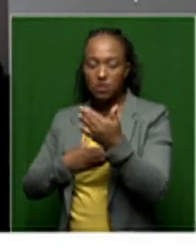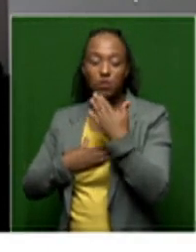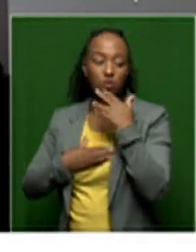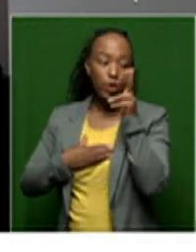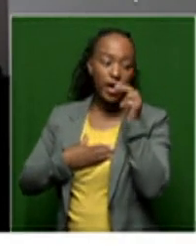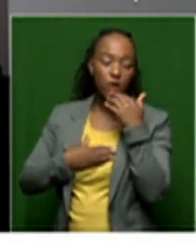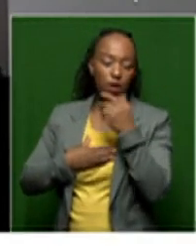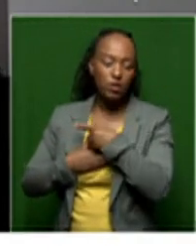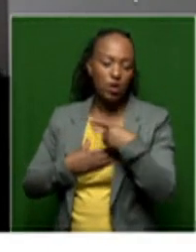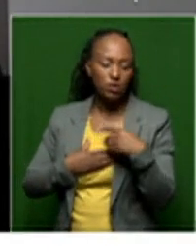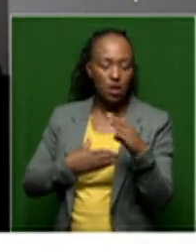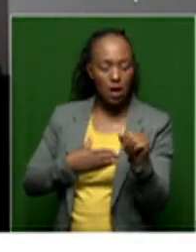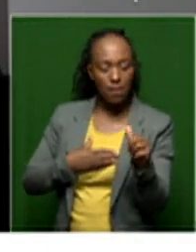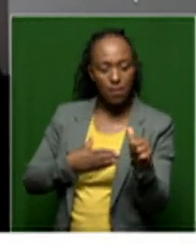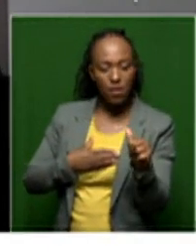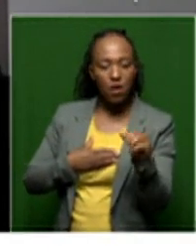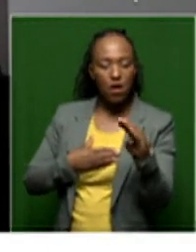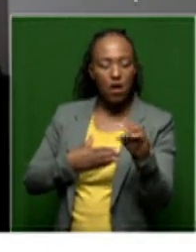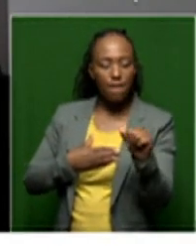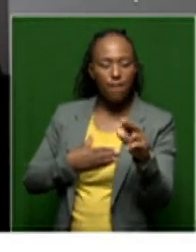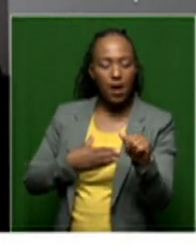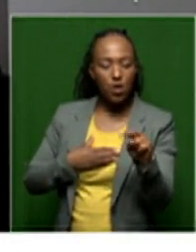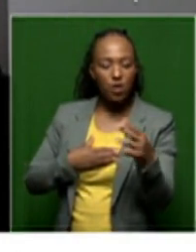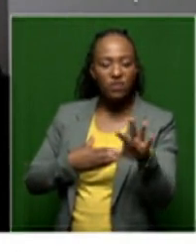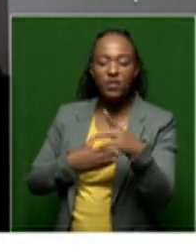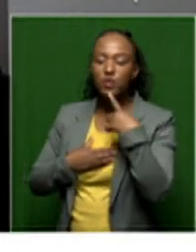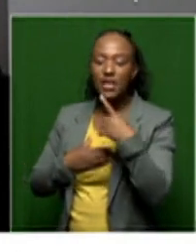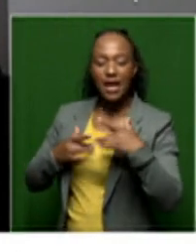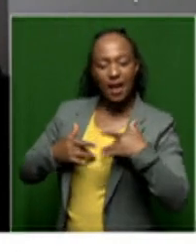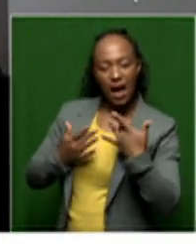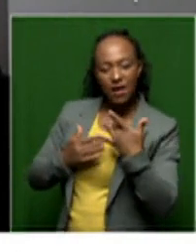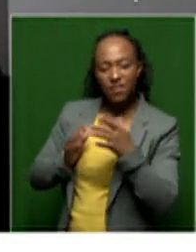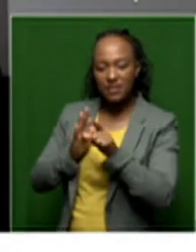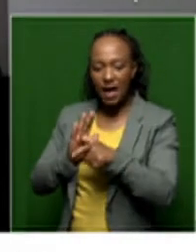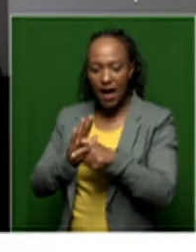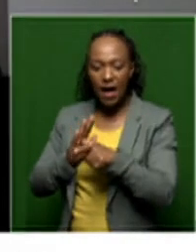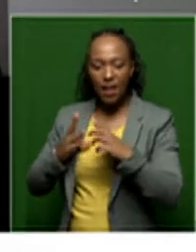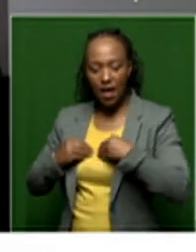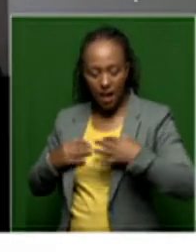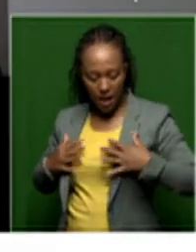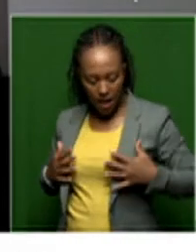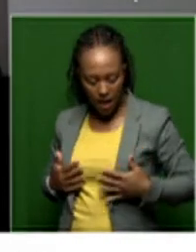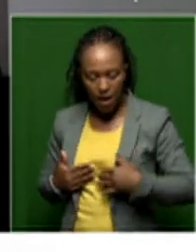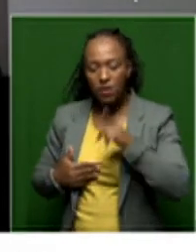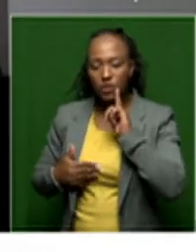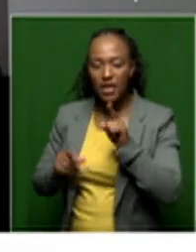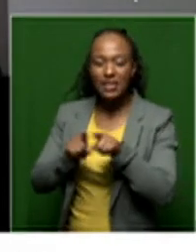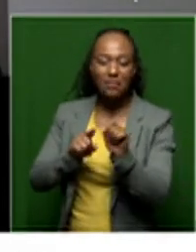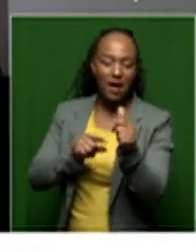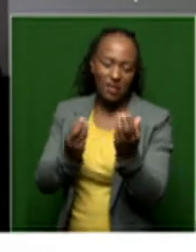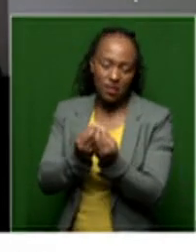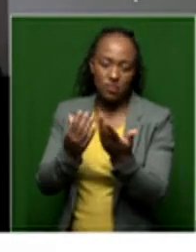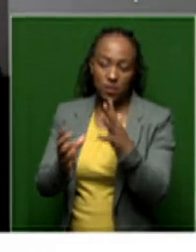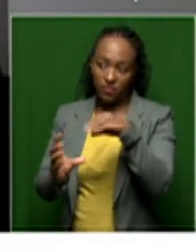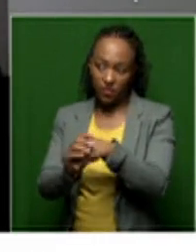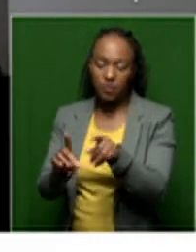that it's all got to do also with lifestyle and checking and all of these factors that we keep on sort of speaking about, which I think we